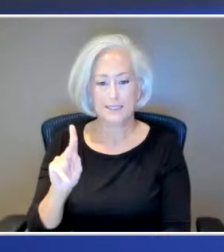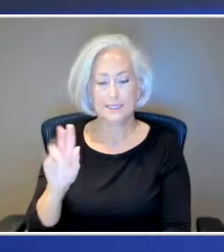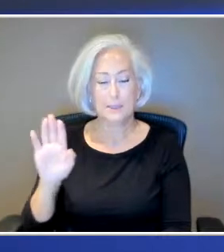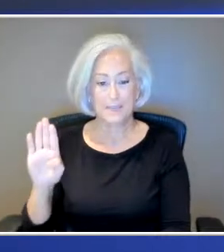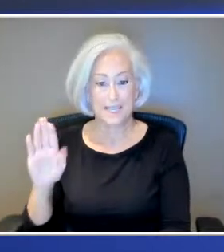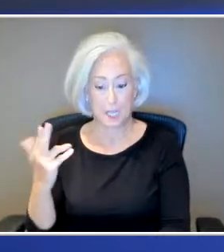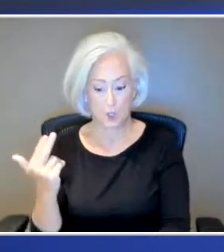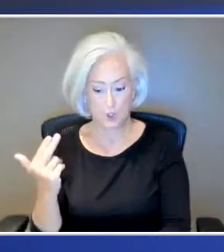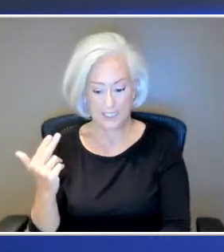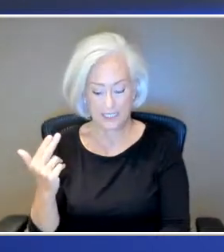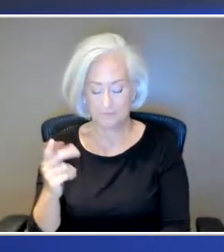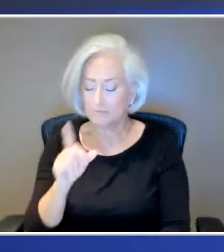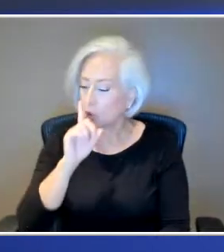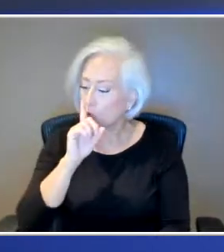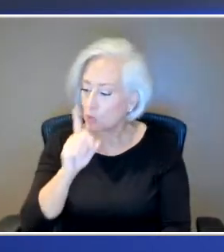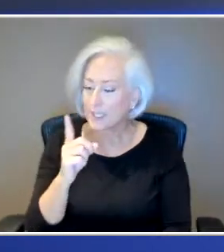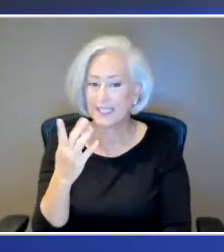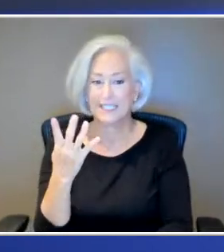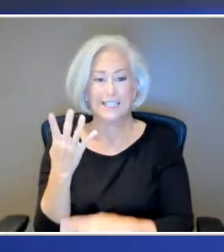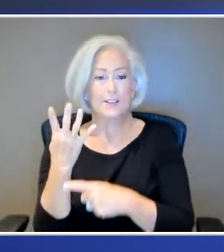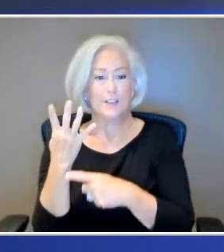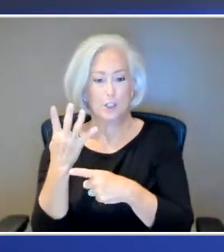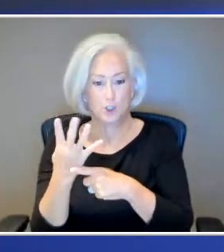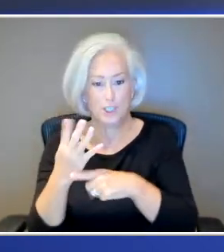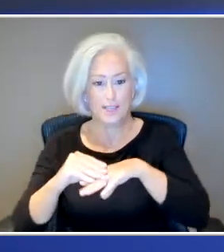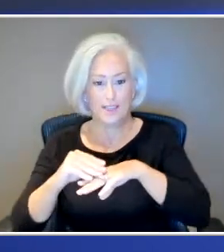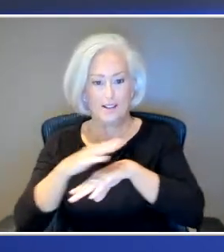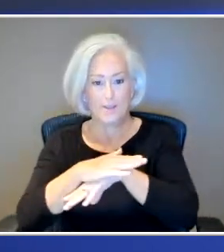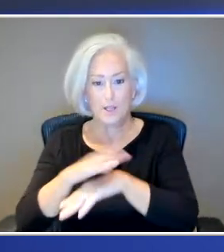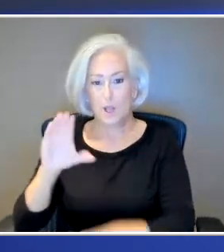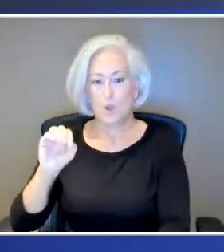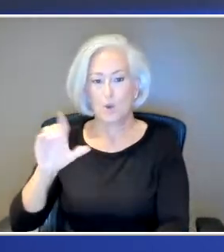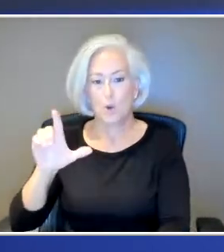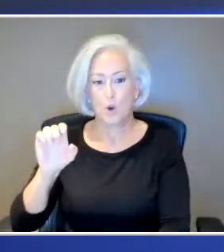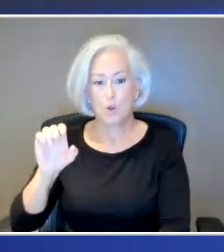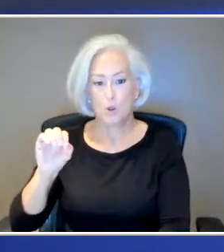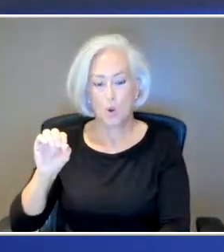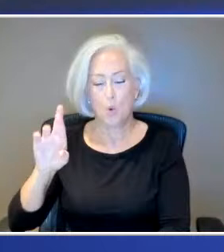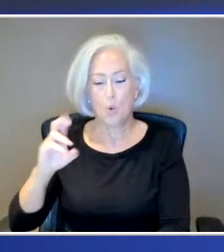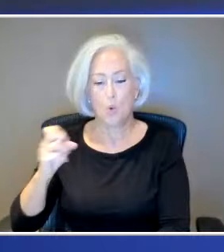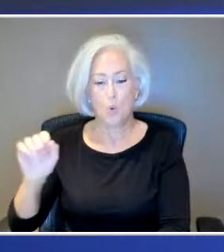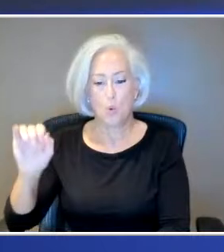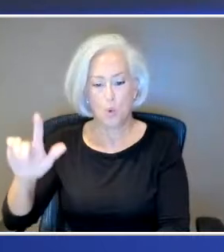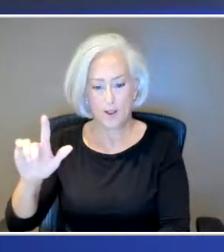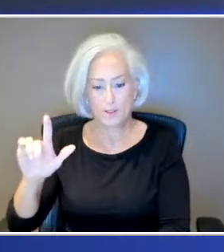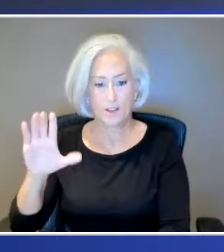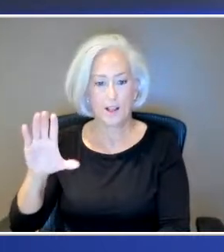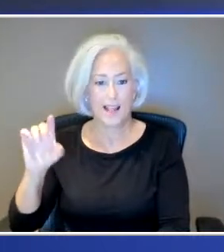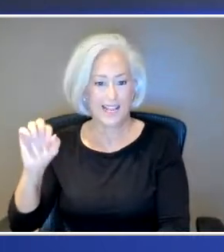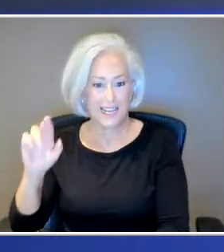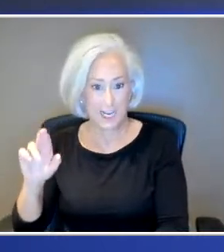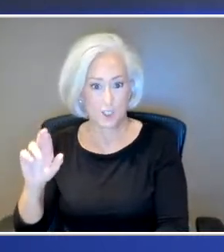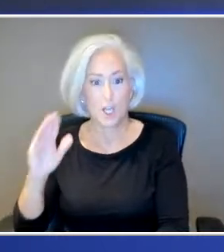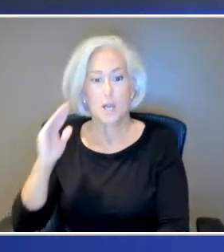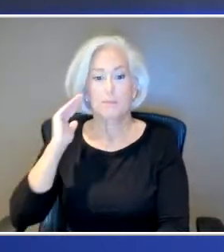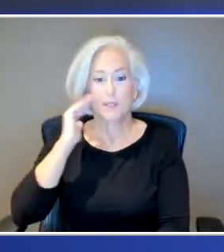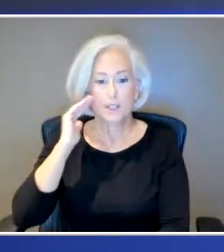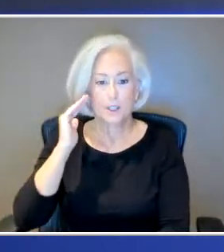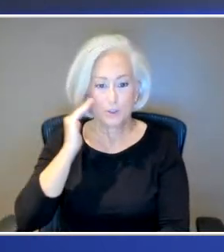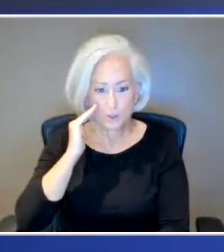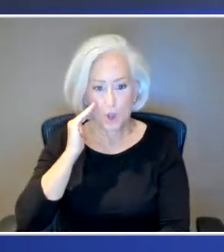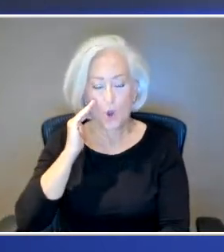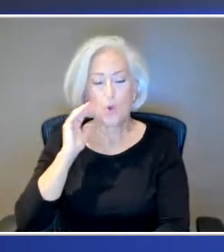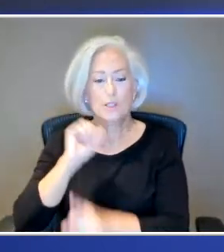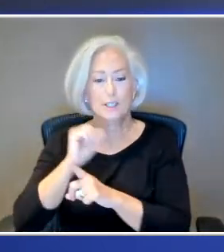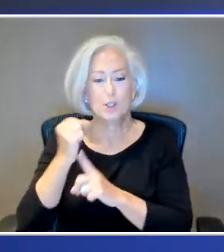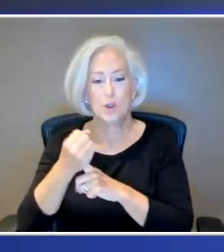the genes that increase the risk of colorectal cancer. So there's a very common, or not common, but a well-known condition called Lynch syndrome, which